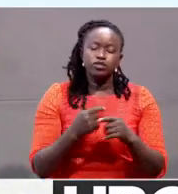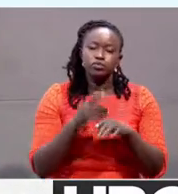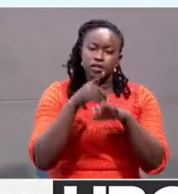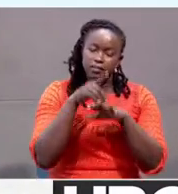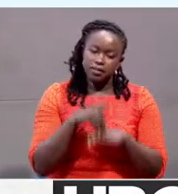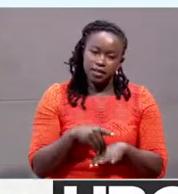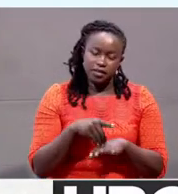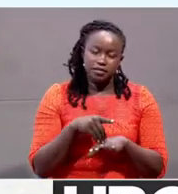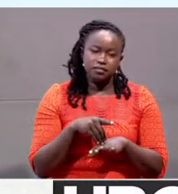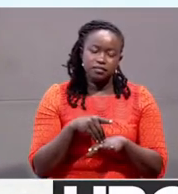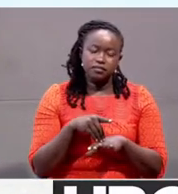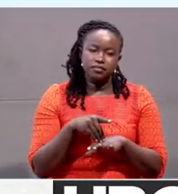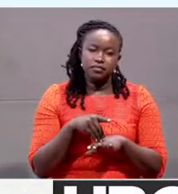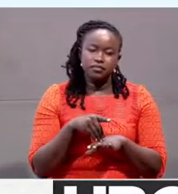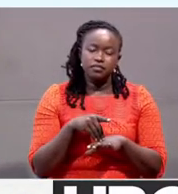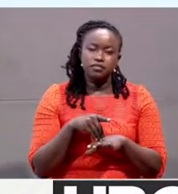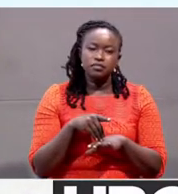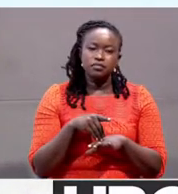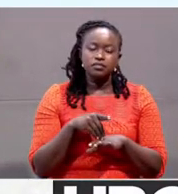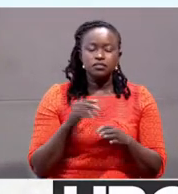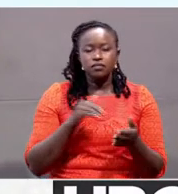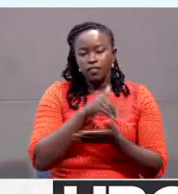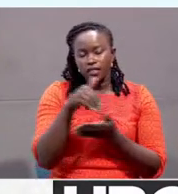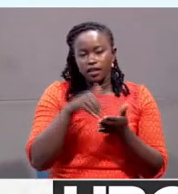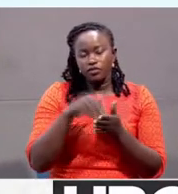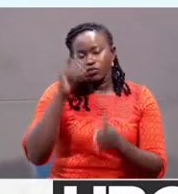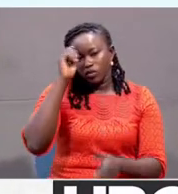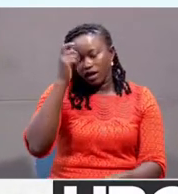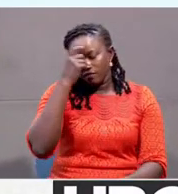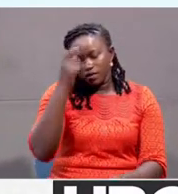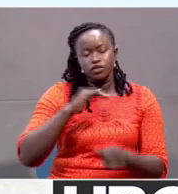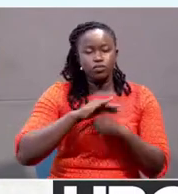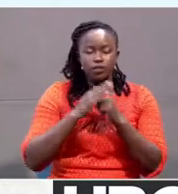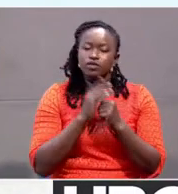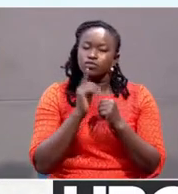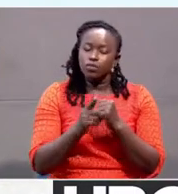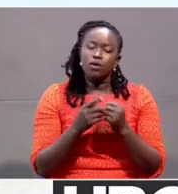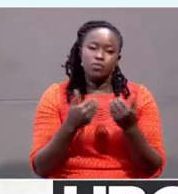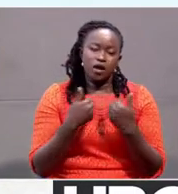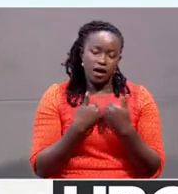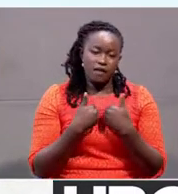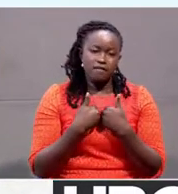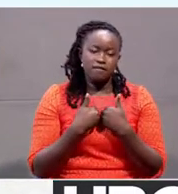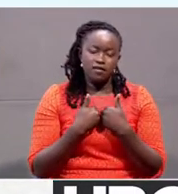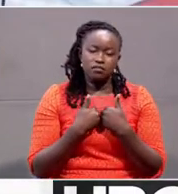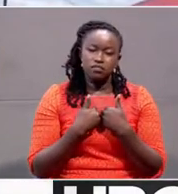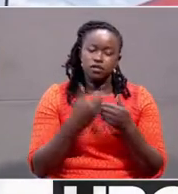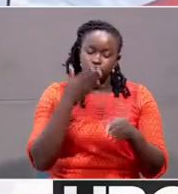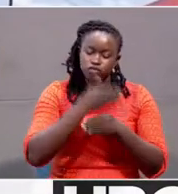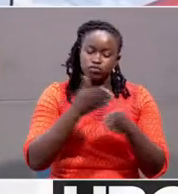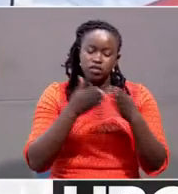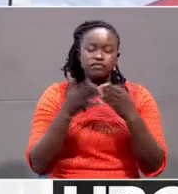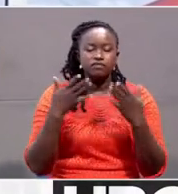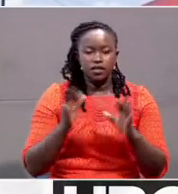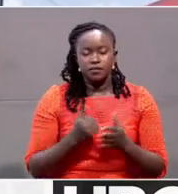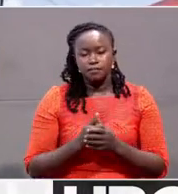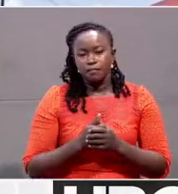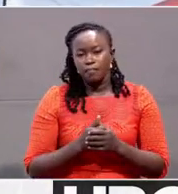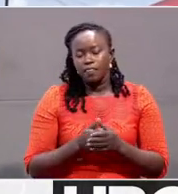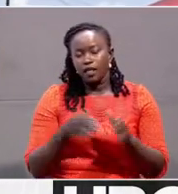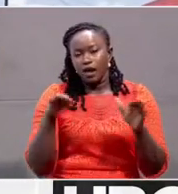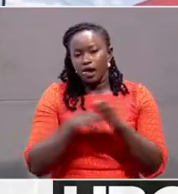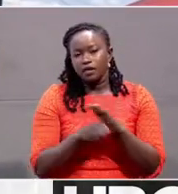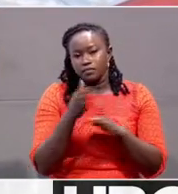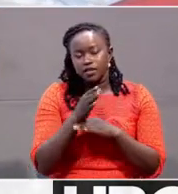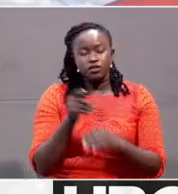depend on central government to ensure that we have it completed. Minister of State for